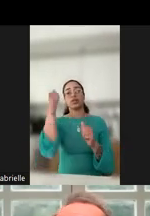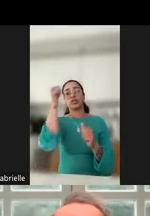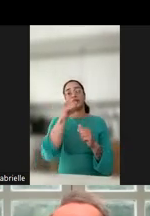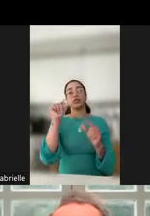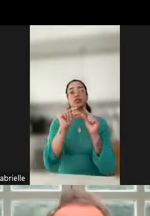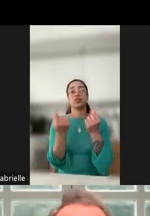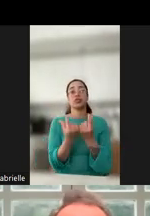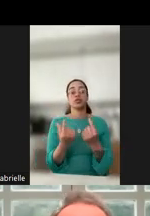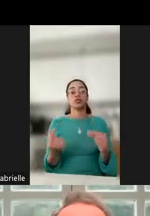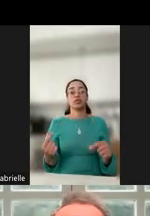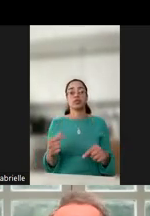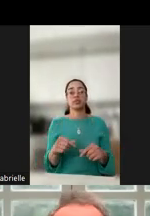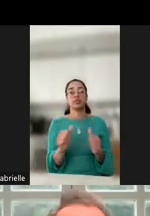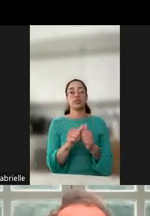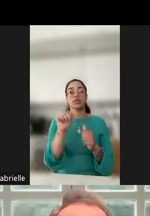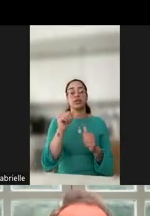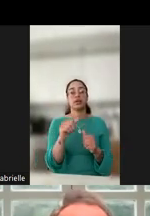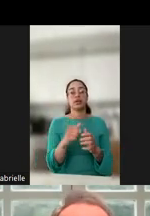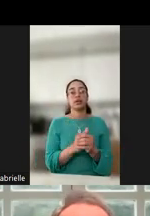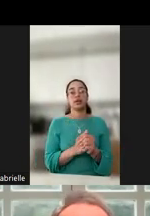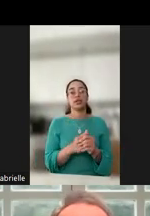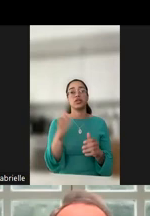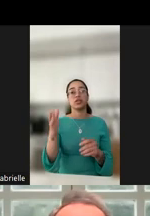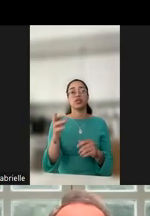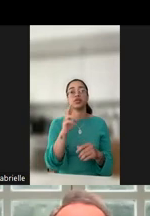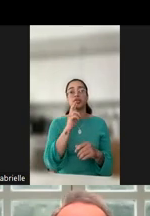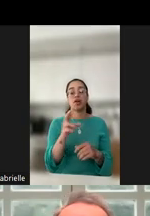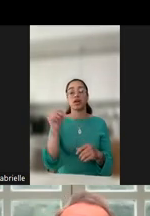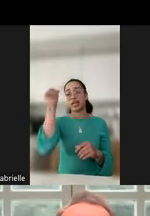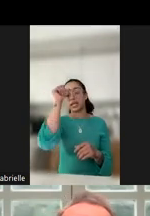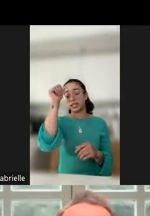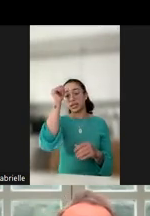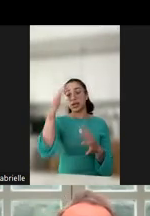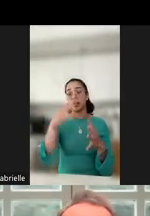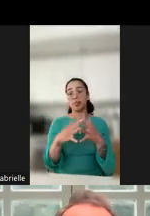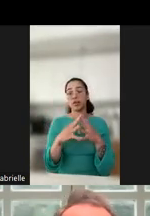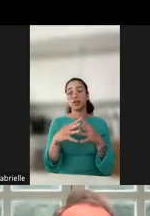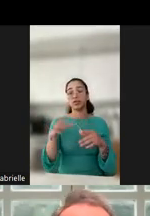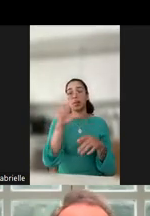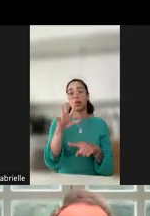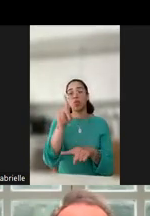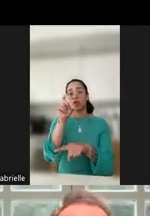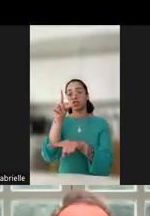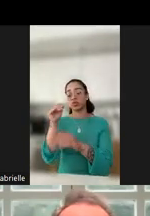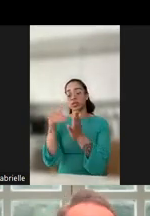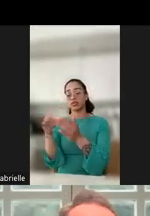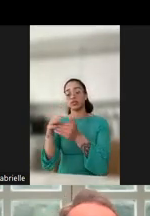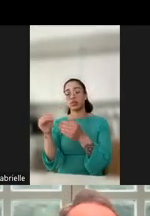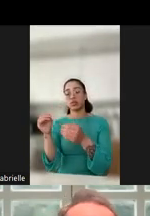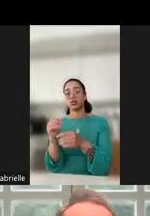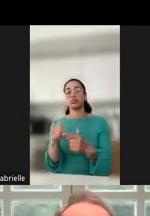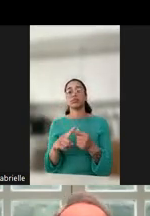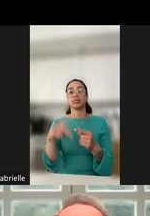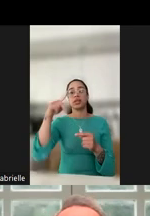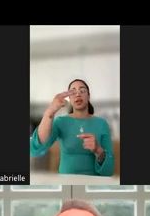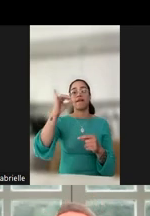among Asian Americans. And those were Indian Americans, who earned about $120,000, and Filipino